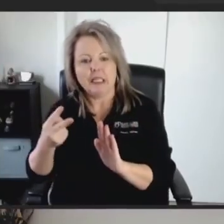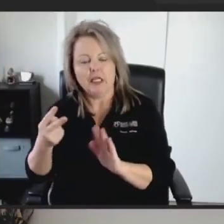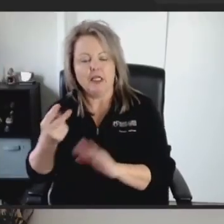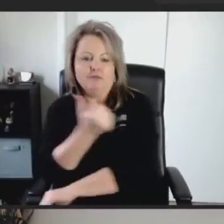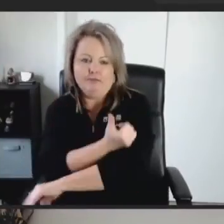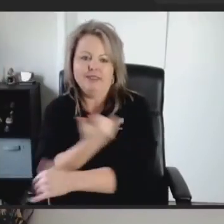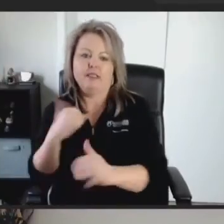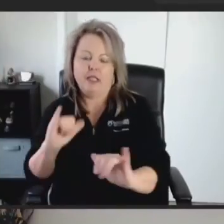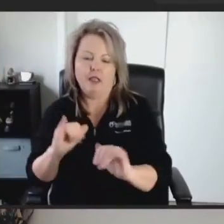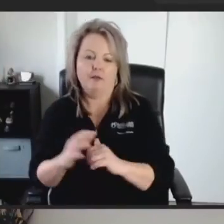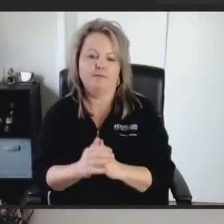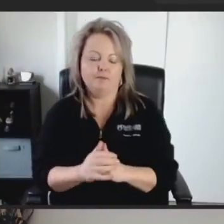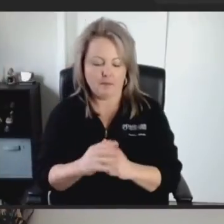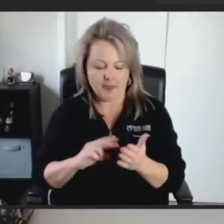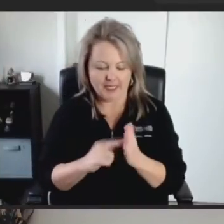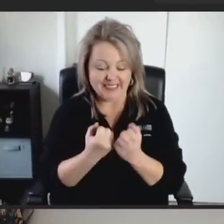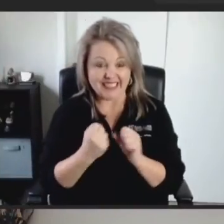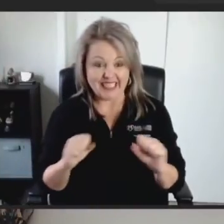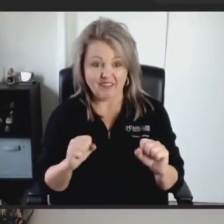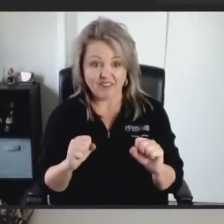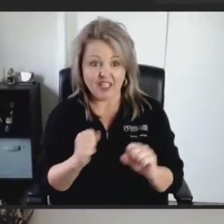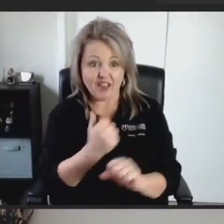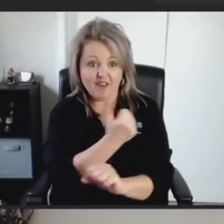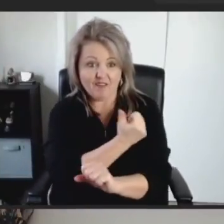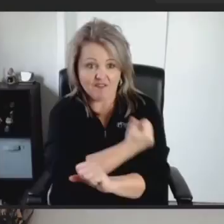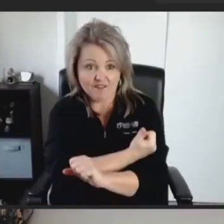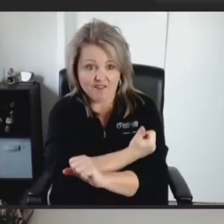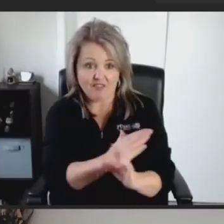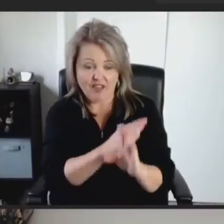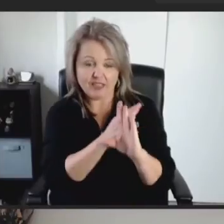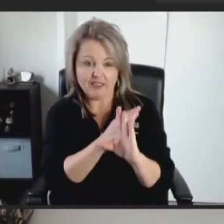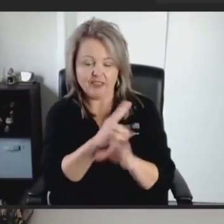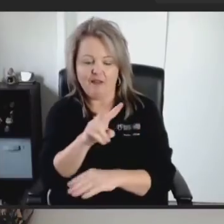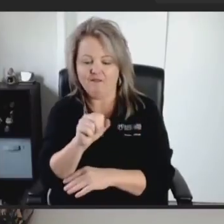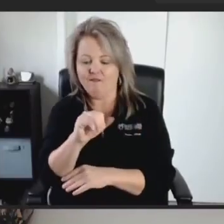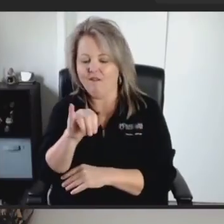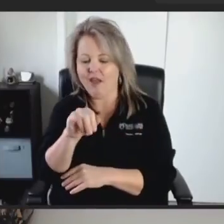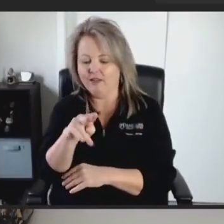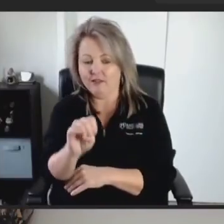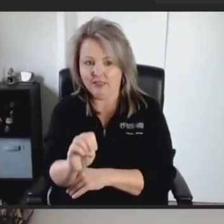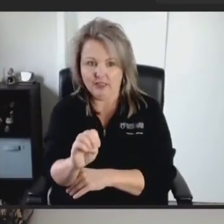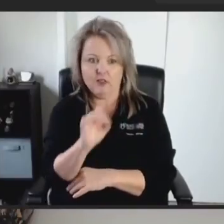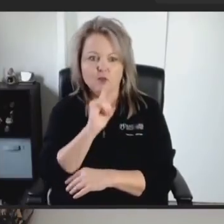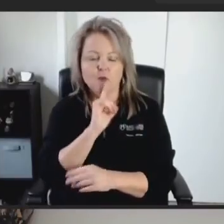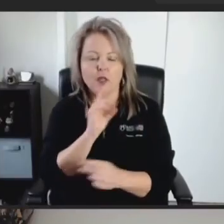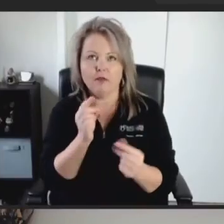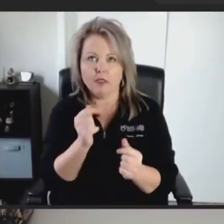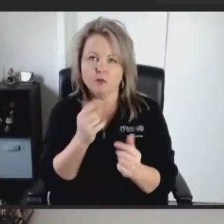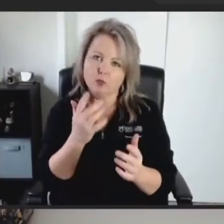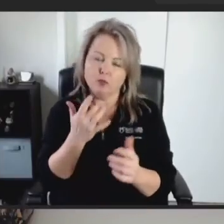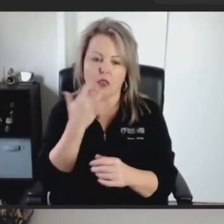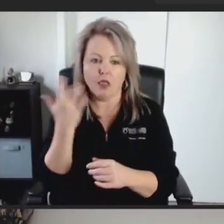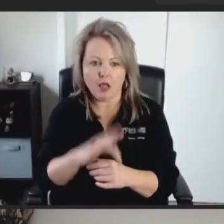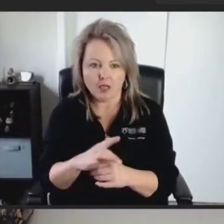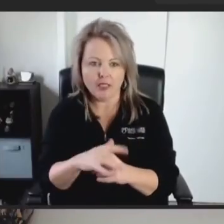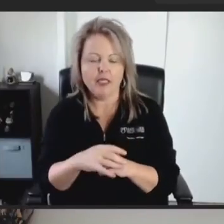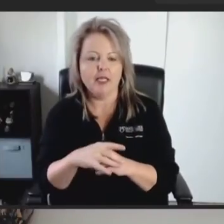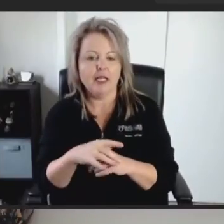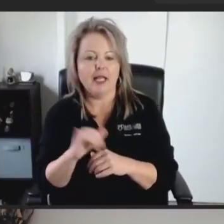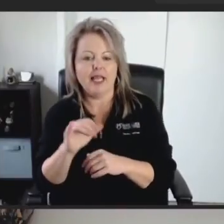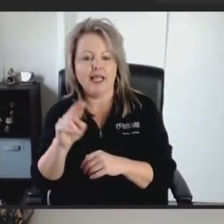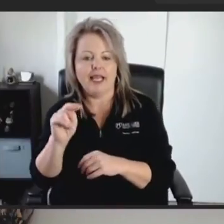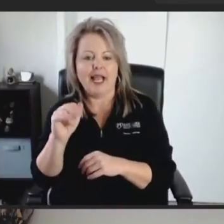of safety of the vaccine, we all know this vaccine has come about very quickly. We're very thankful that we're, as Dr. Nike had